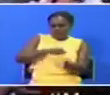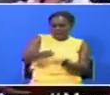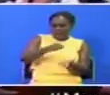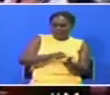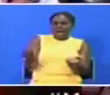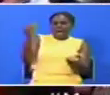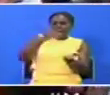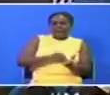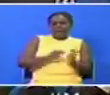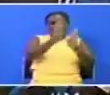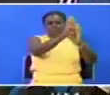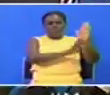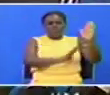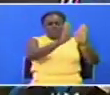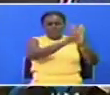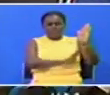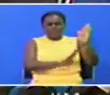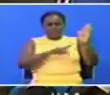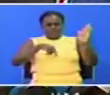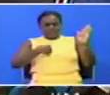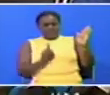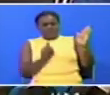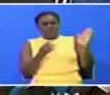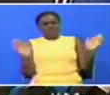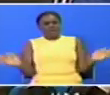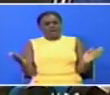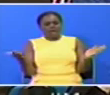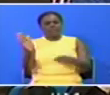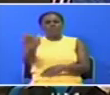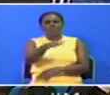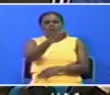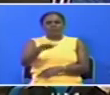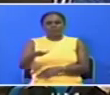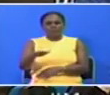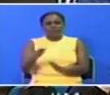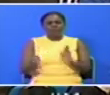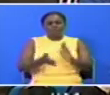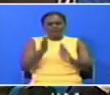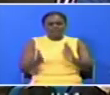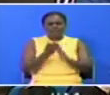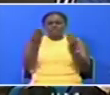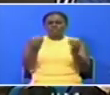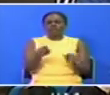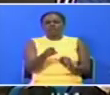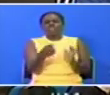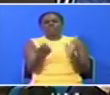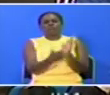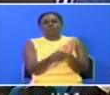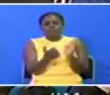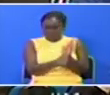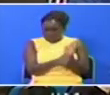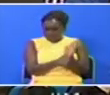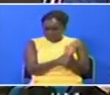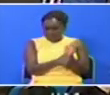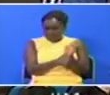for fresh debate. We are therefore urging Parliament to treat this issue with the utmost urgency that it deserves.